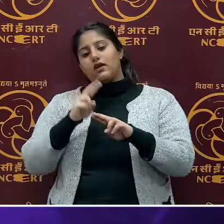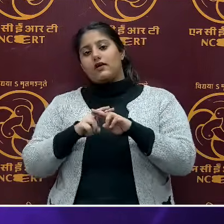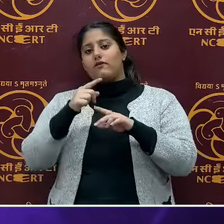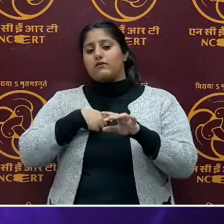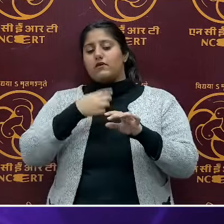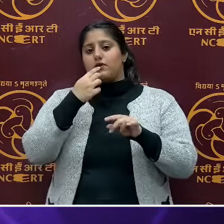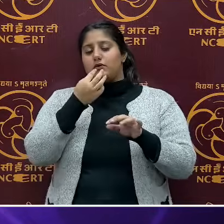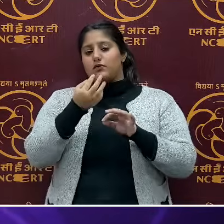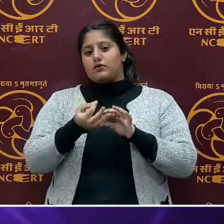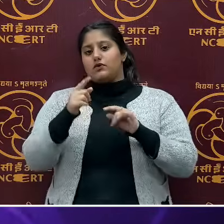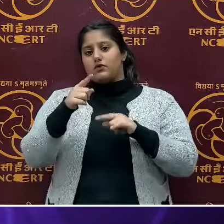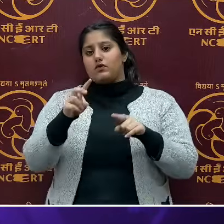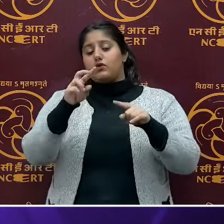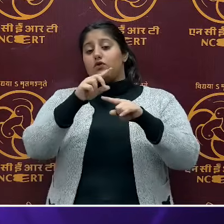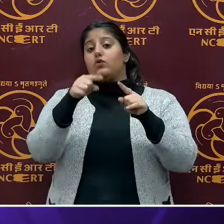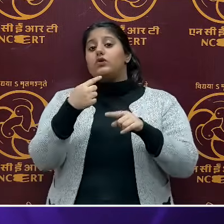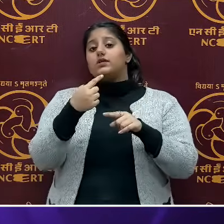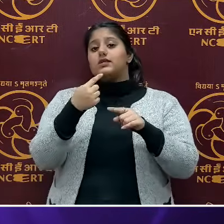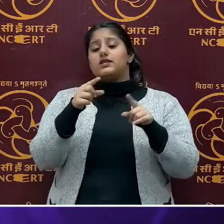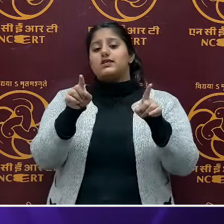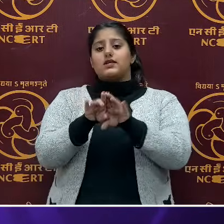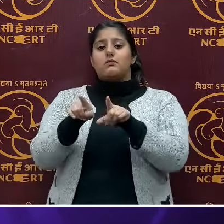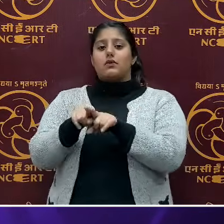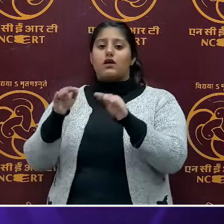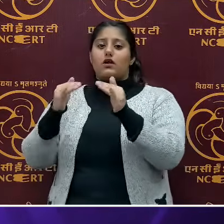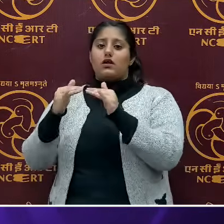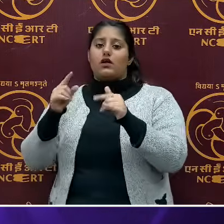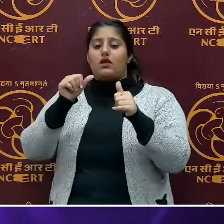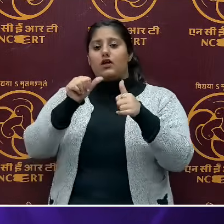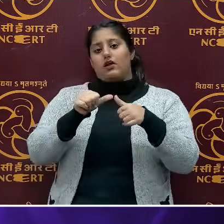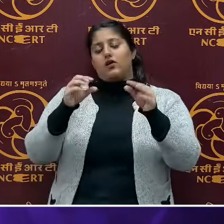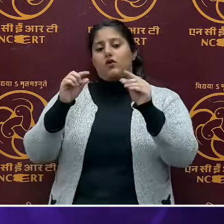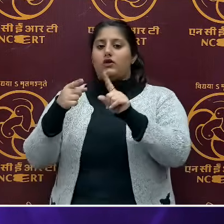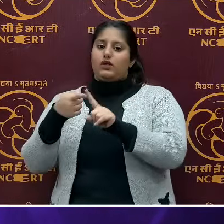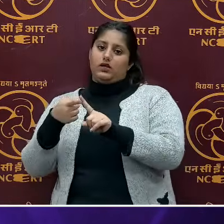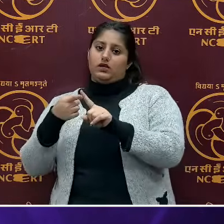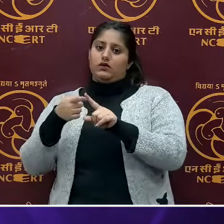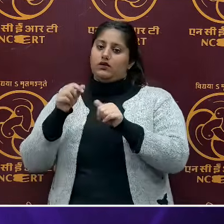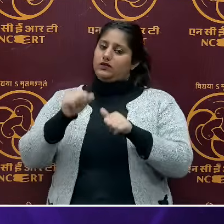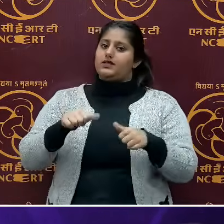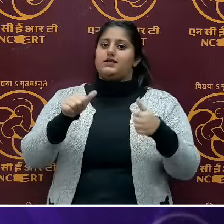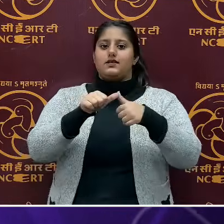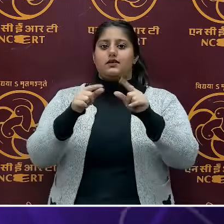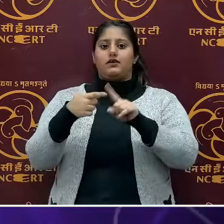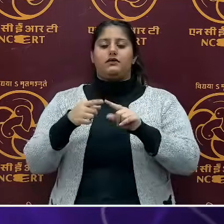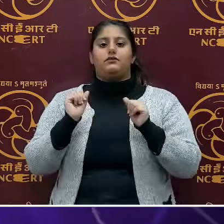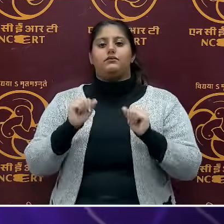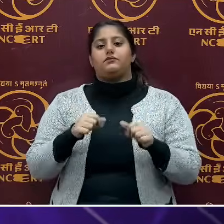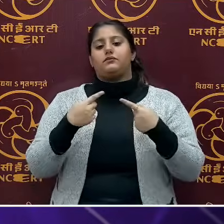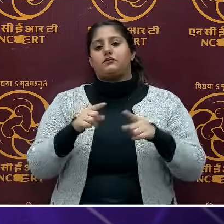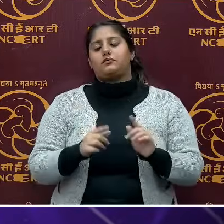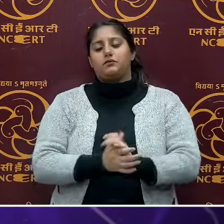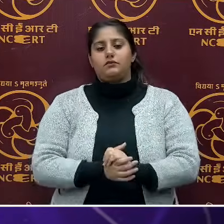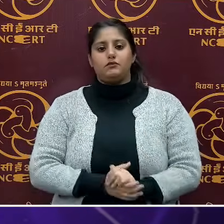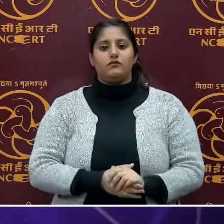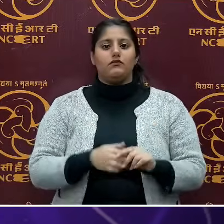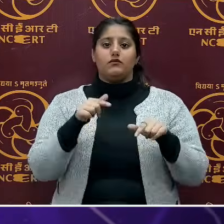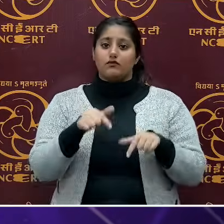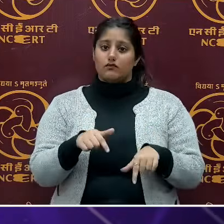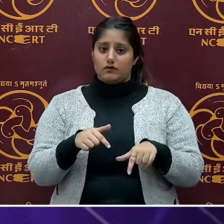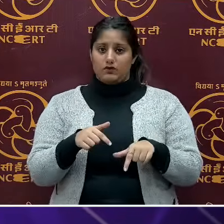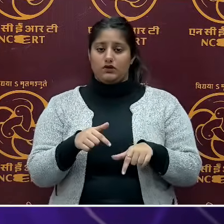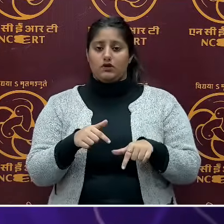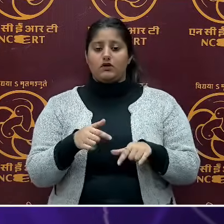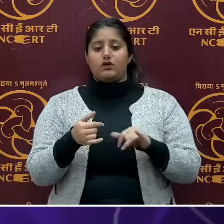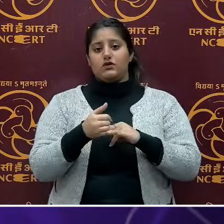two rectangles are similar, so simply you are going to say A and E. A and E. That's right. So these are the cases